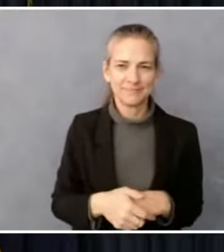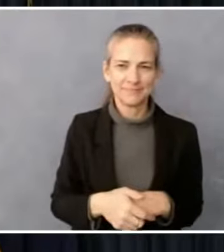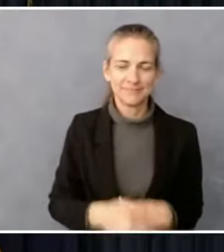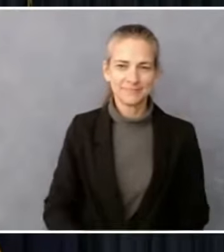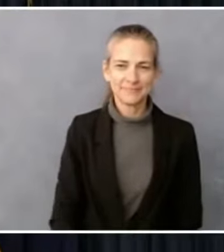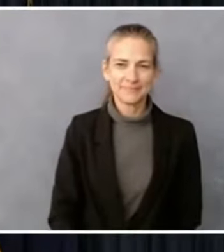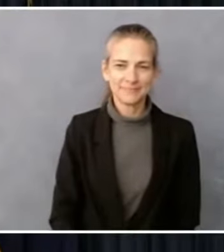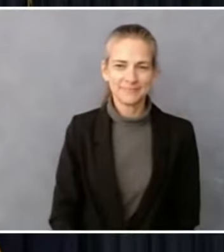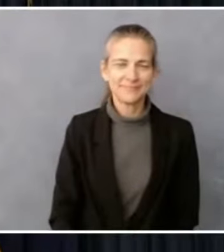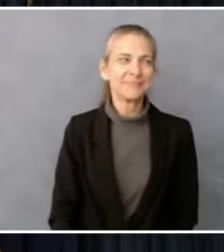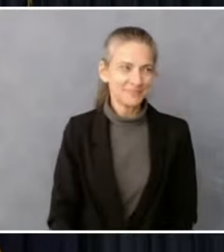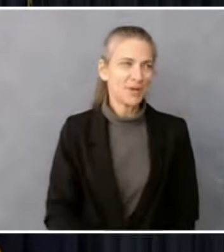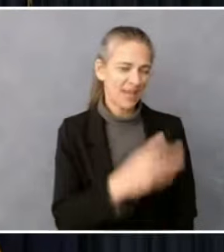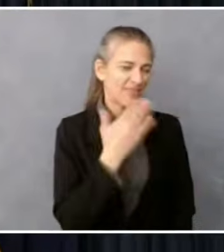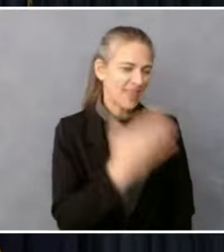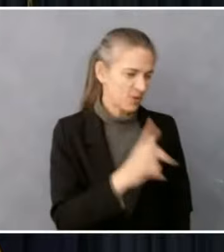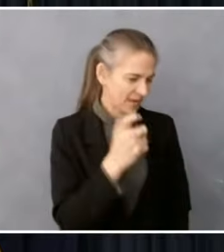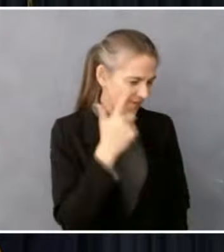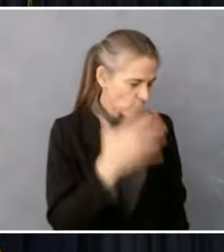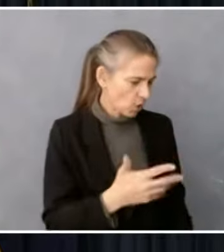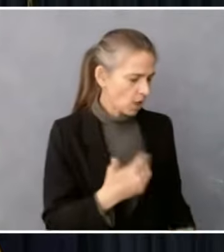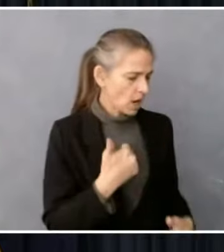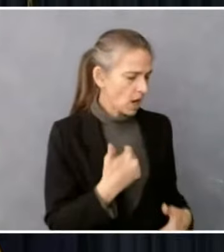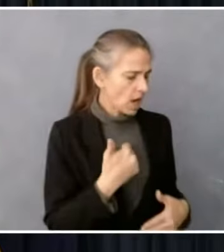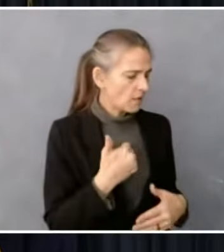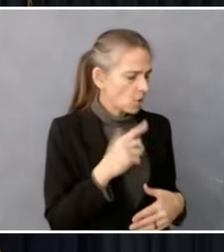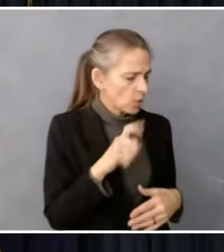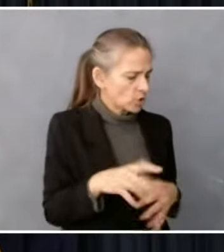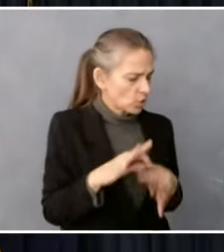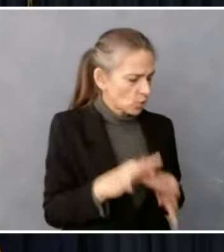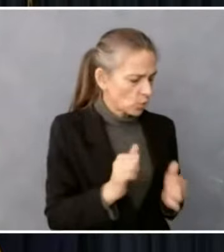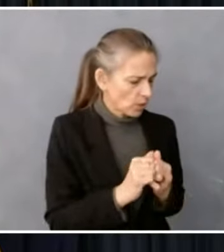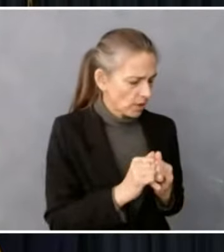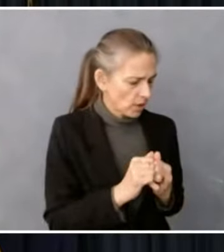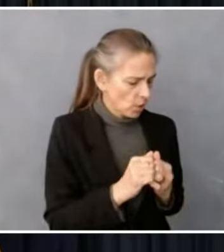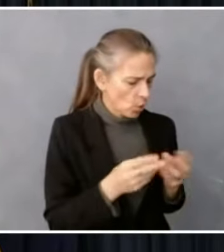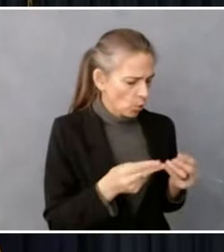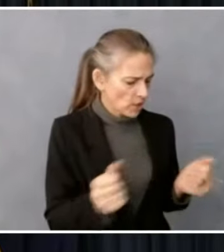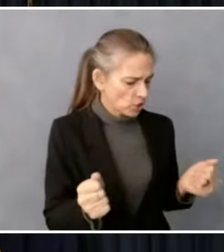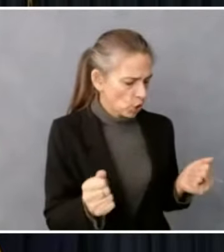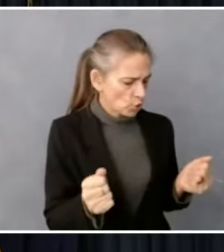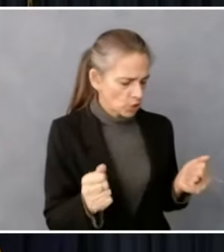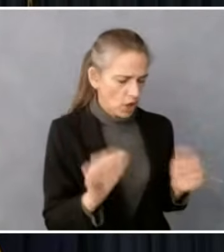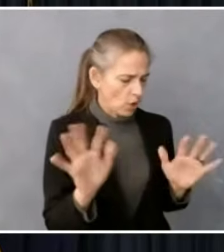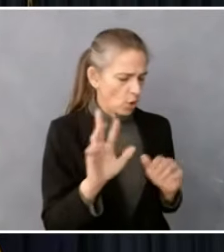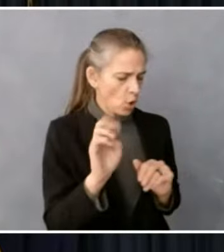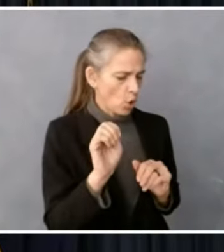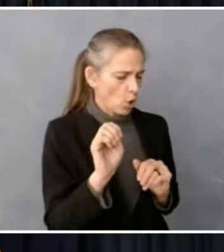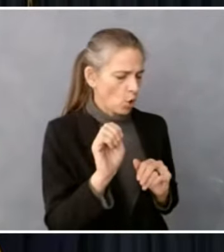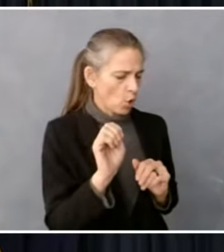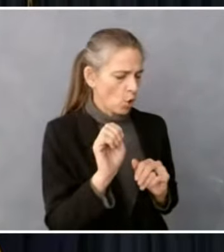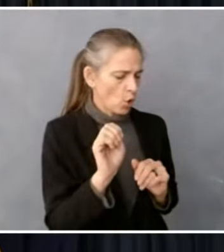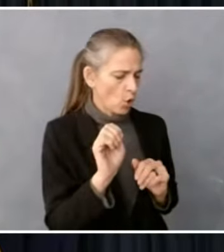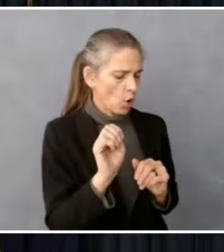All right, thank you, Governor. I just had a question about a resolution filed today. You might not have had